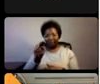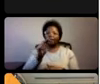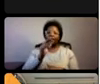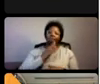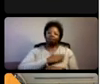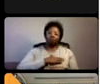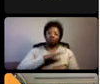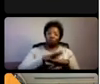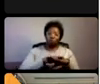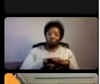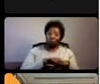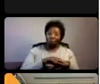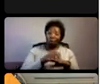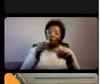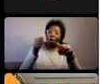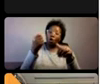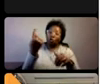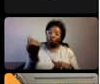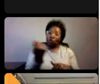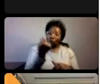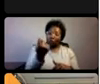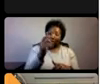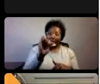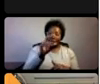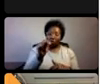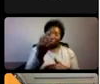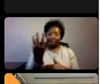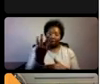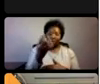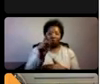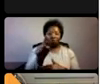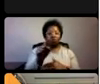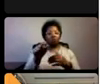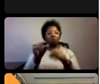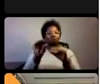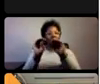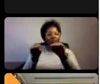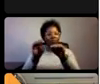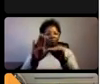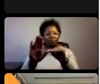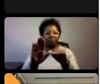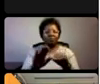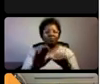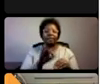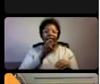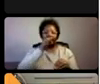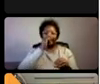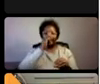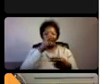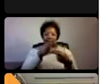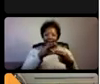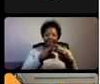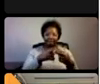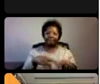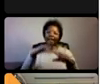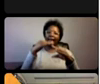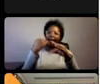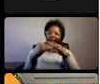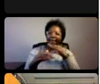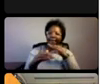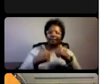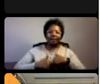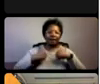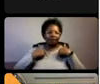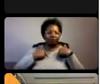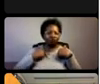asking families to enter a child's name, address, contact, email as a part of the process,